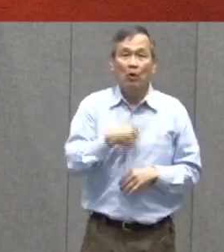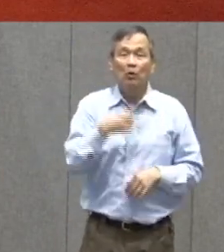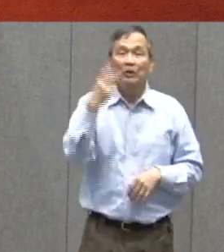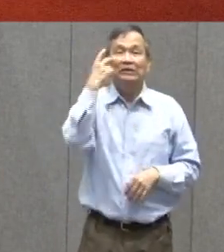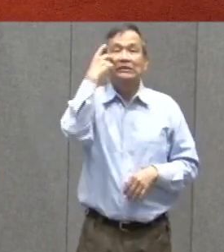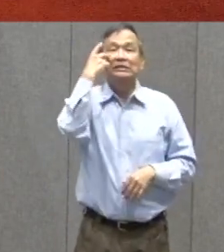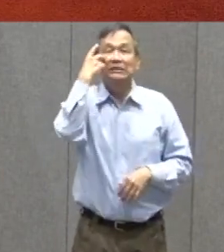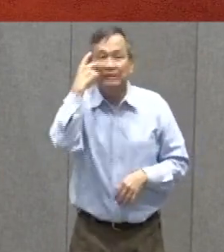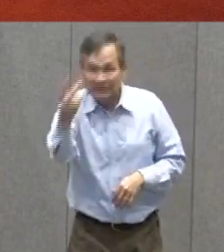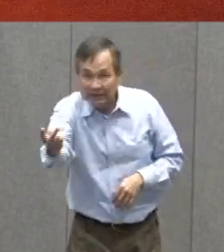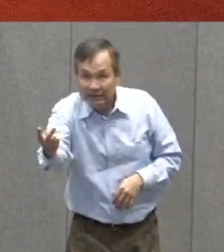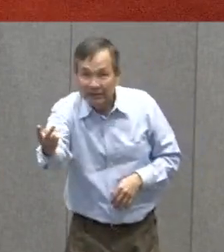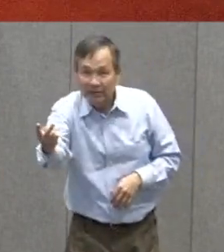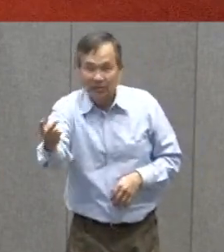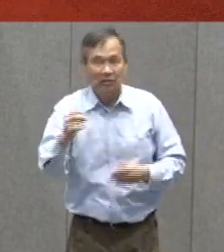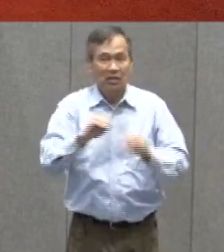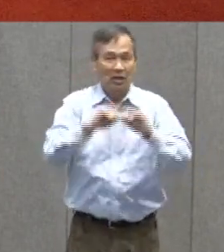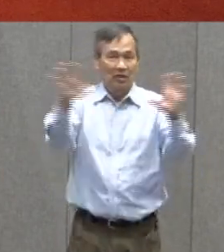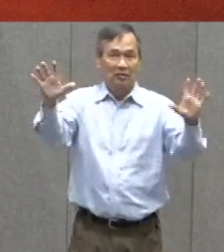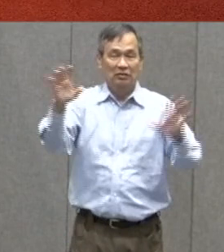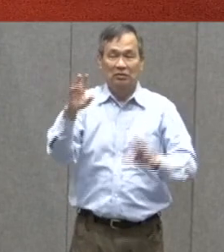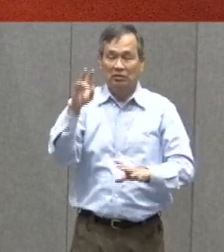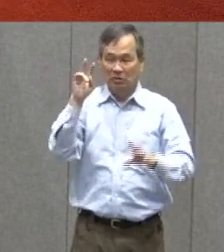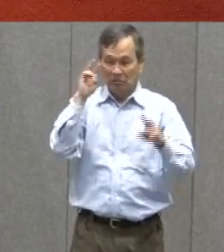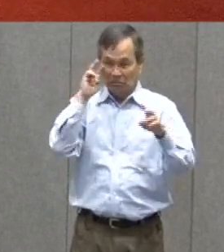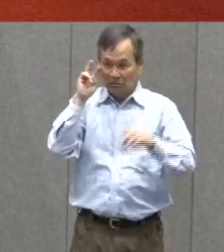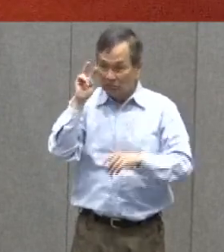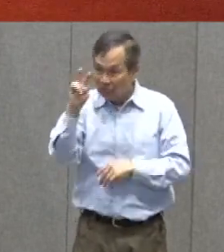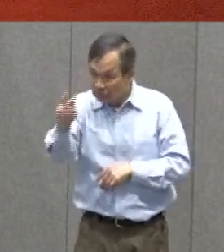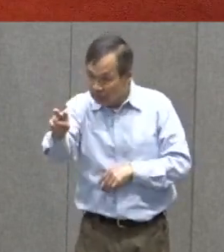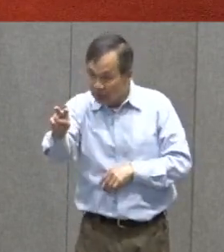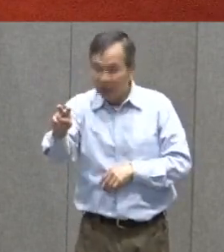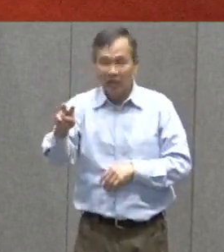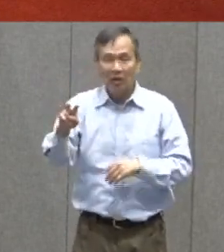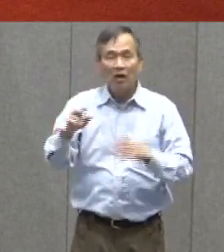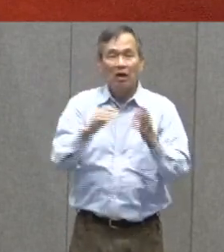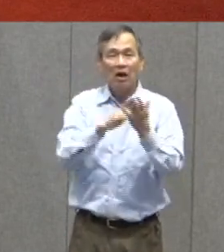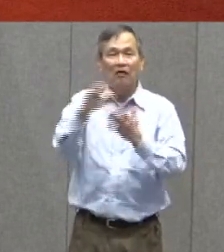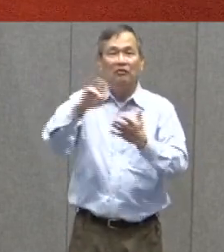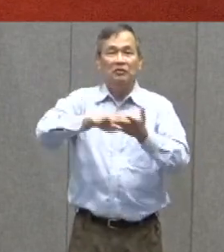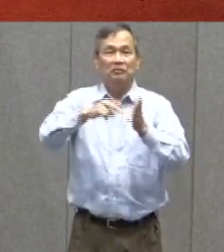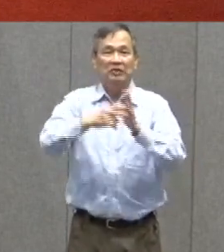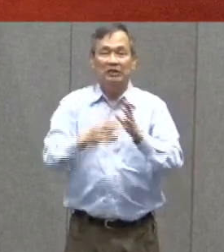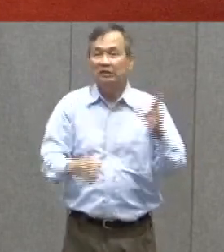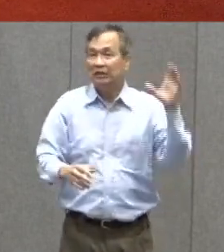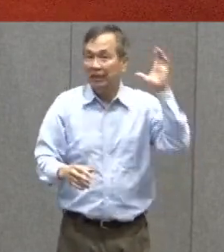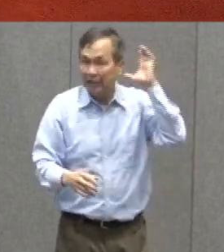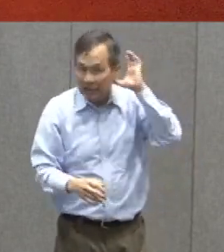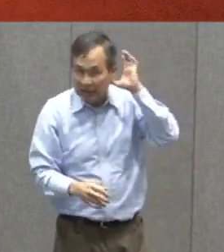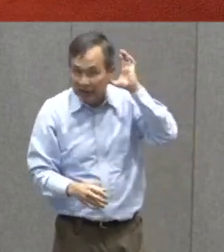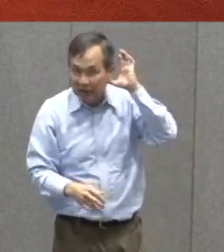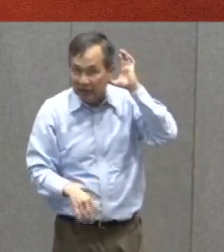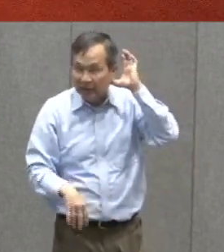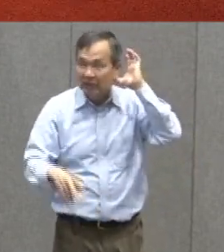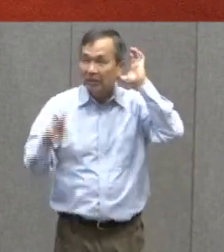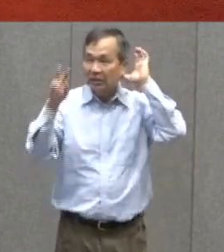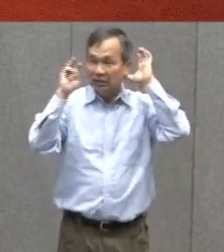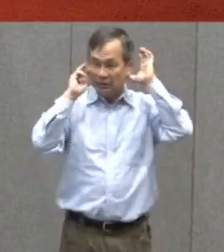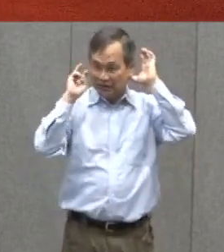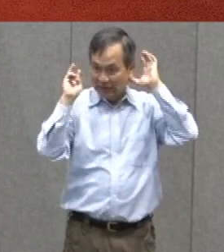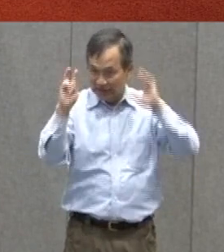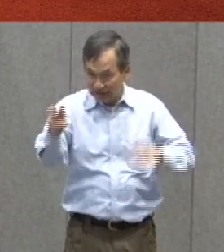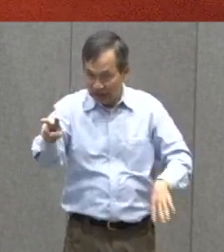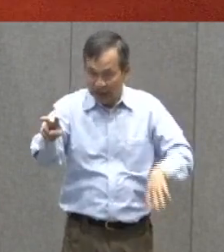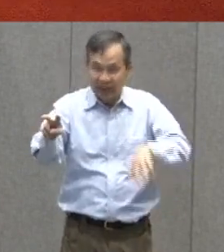An observation is what you see. A lot of times you use your senses, what you hear, what you see, what